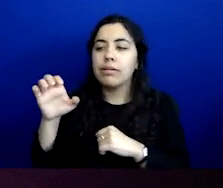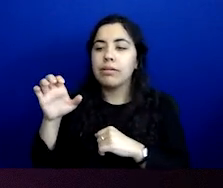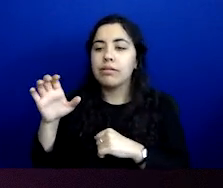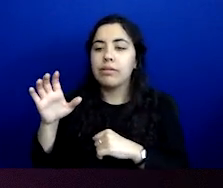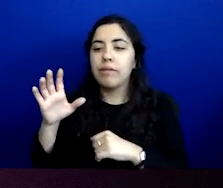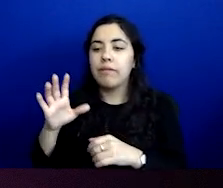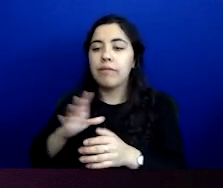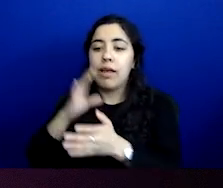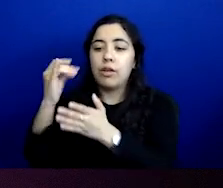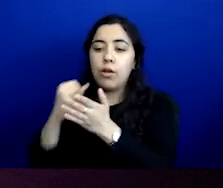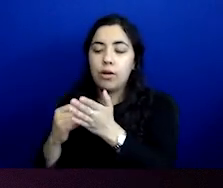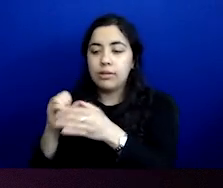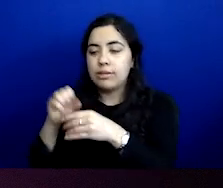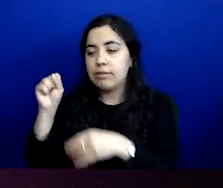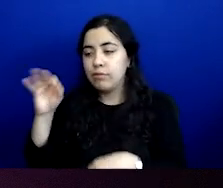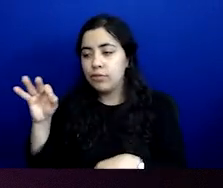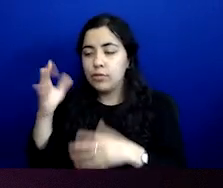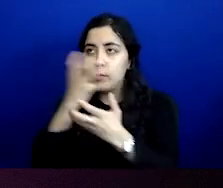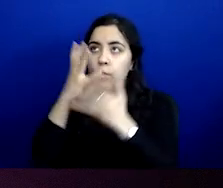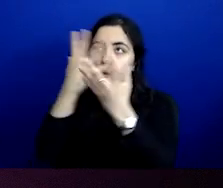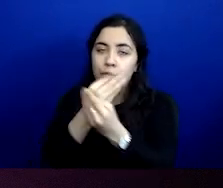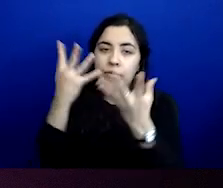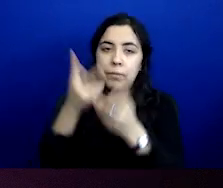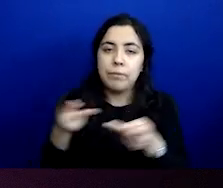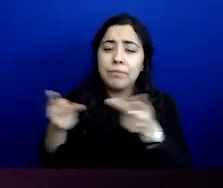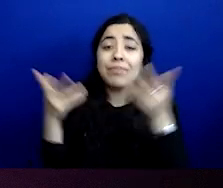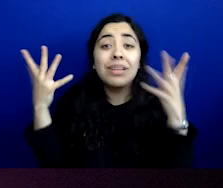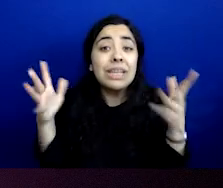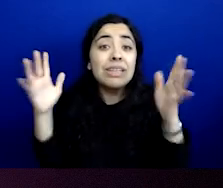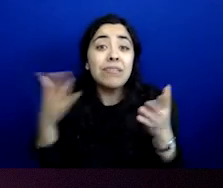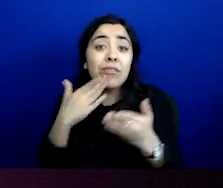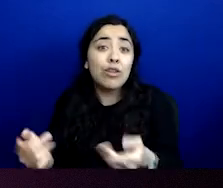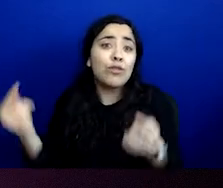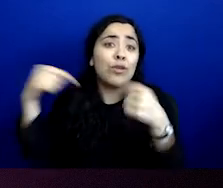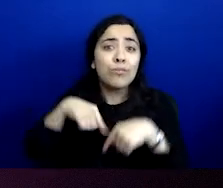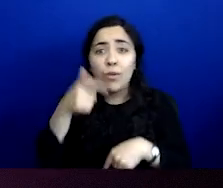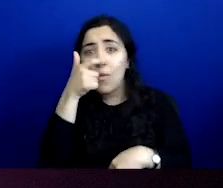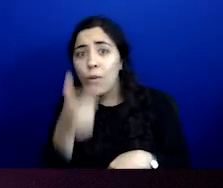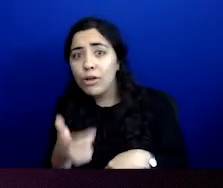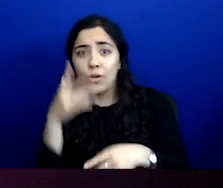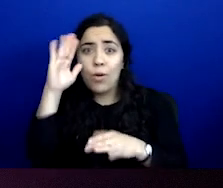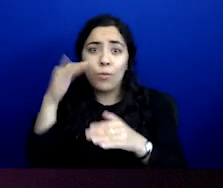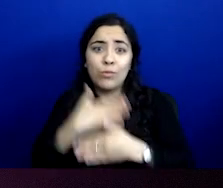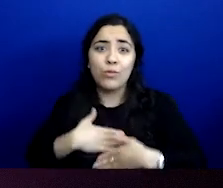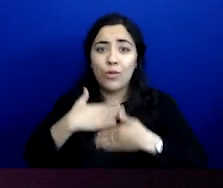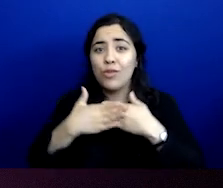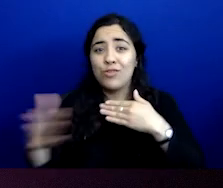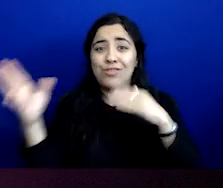beautiful place. So that's it. Thank you for checking this out, and hope you enjoy the rest of the conference.